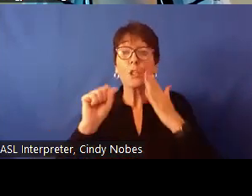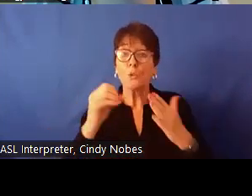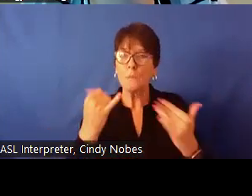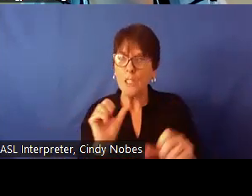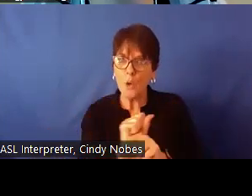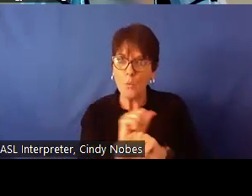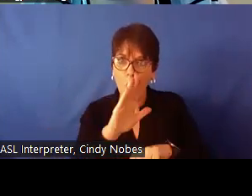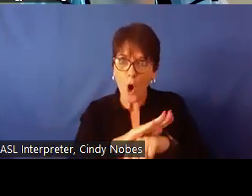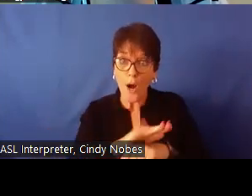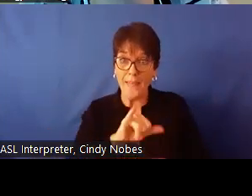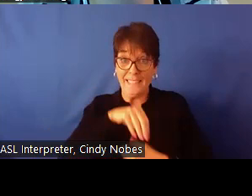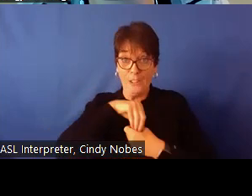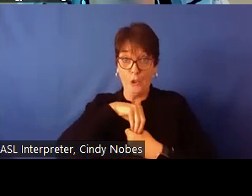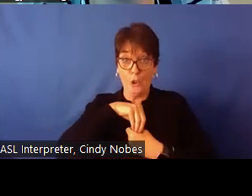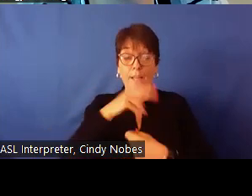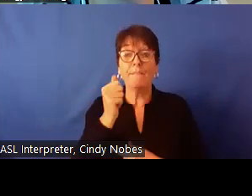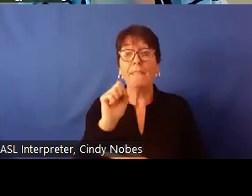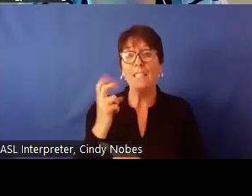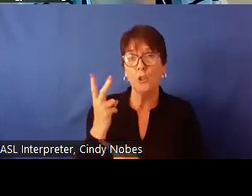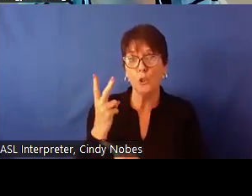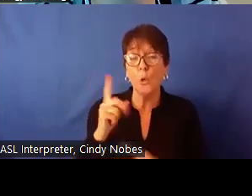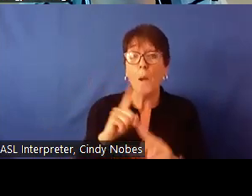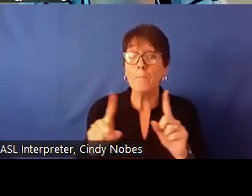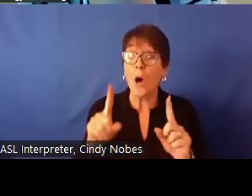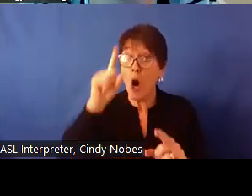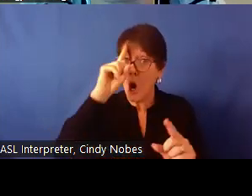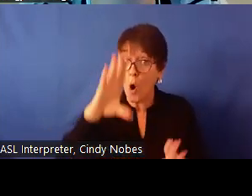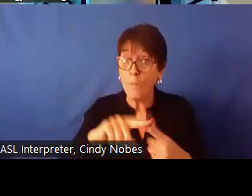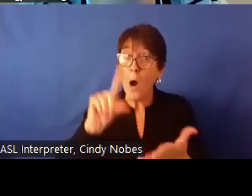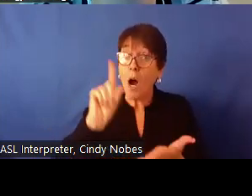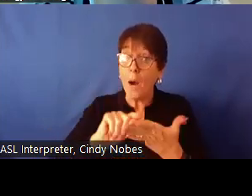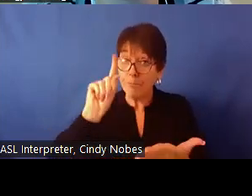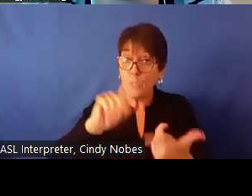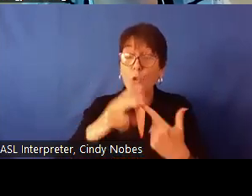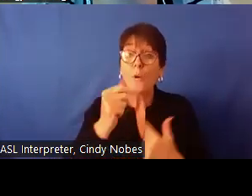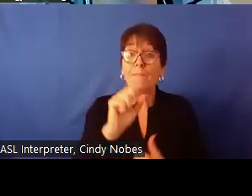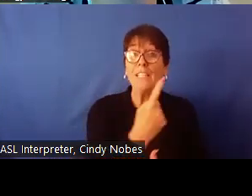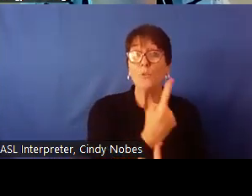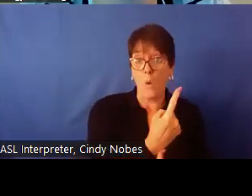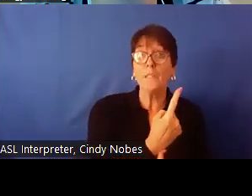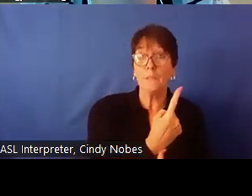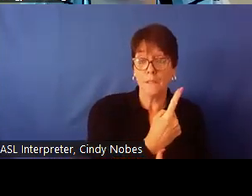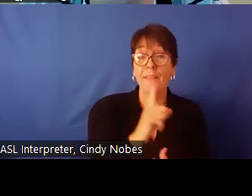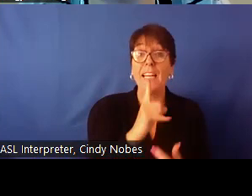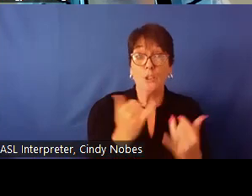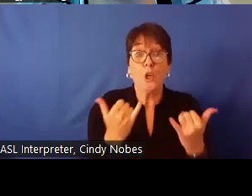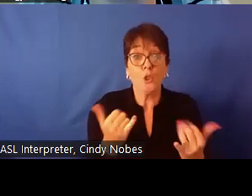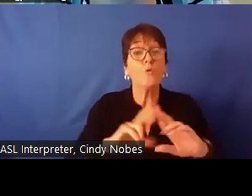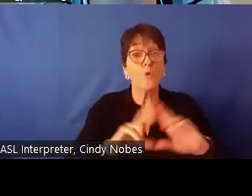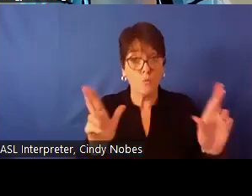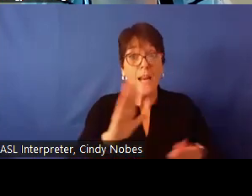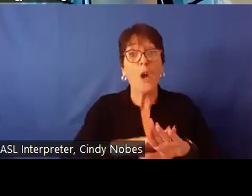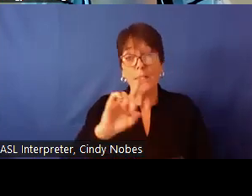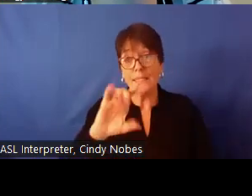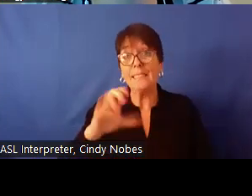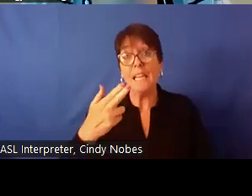working on this internally on phase two, but we look to publish something very similar to our phase one toolkit, which is currently already on the